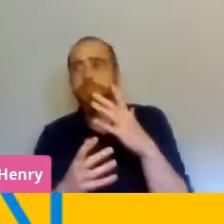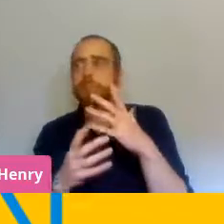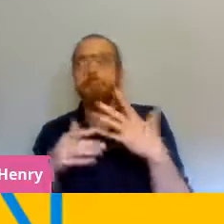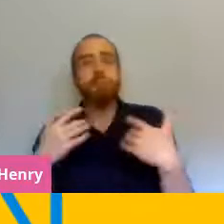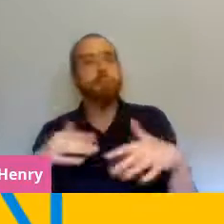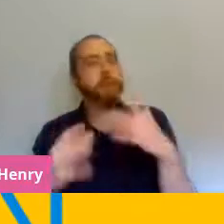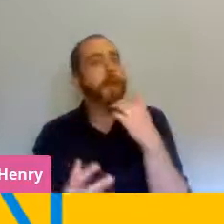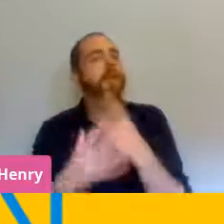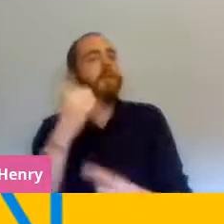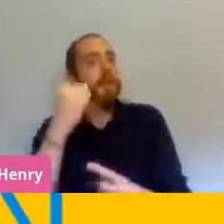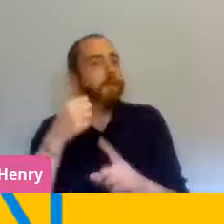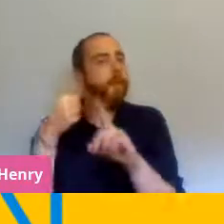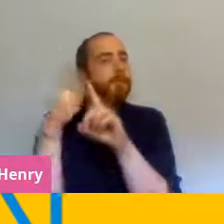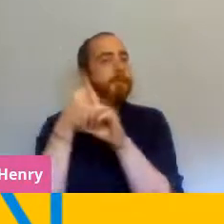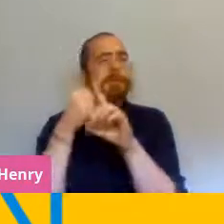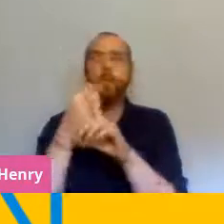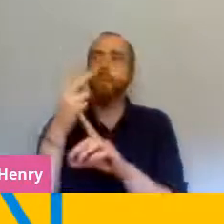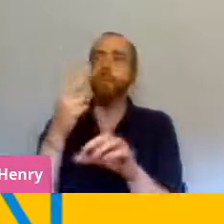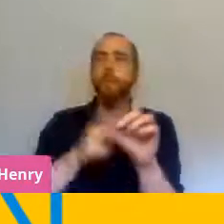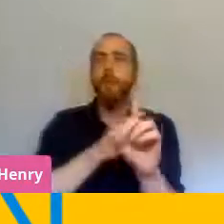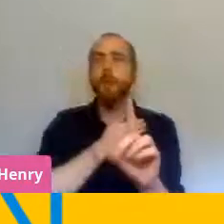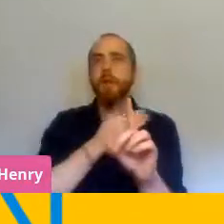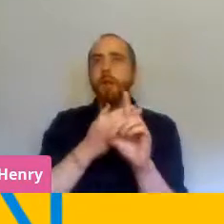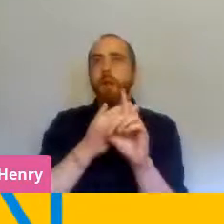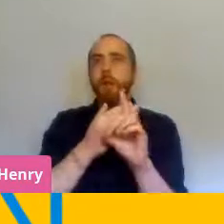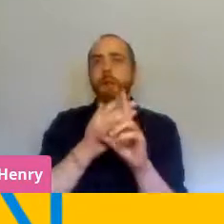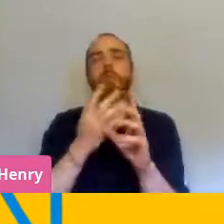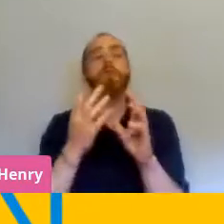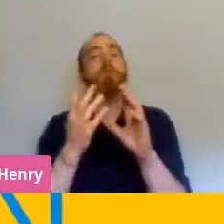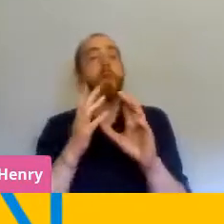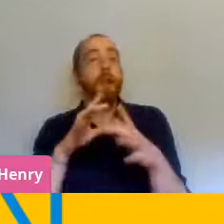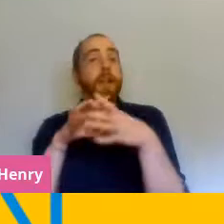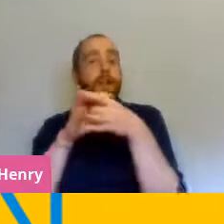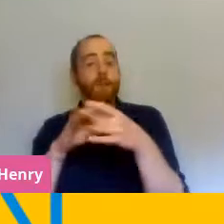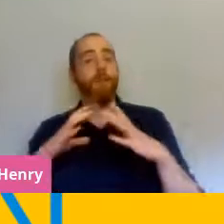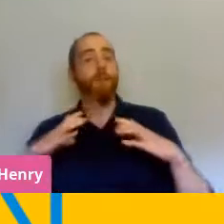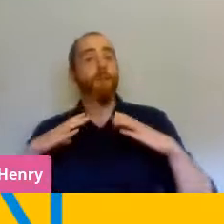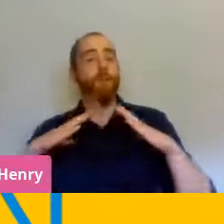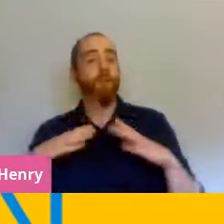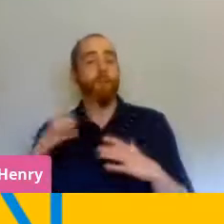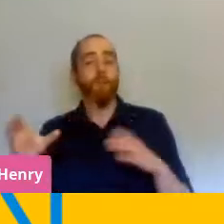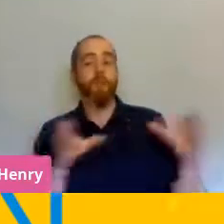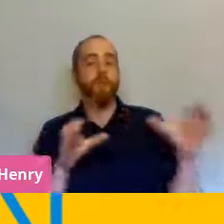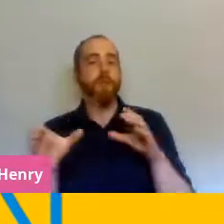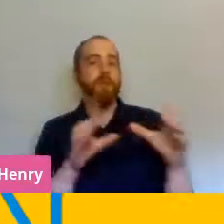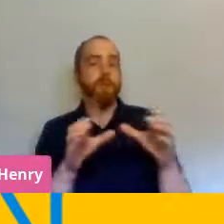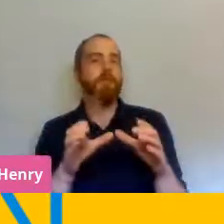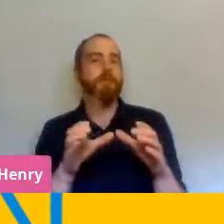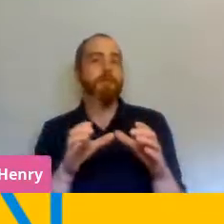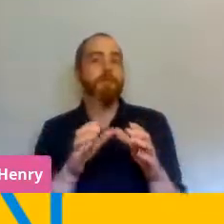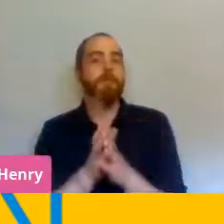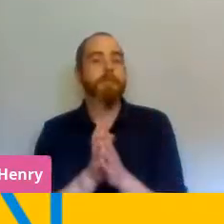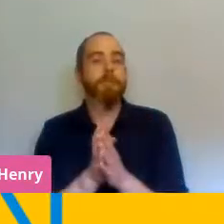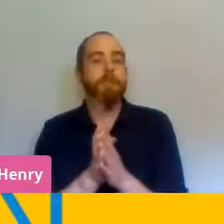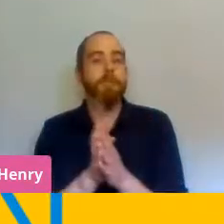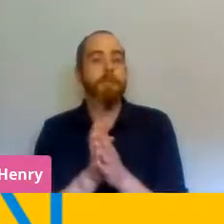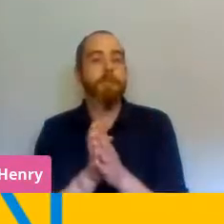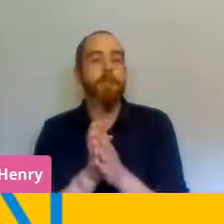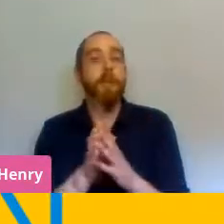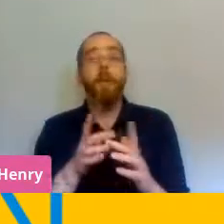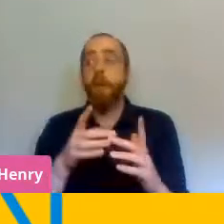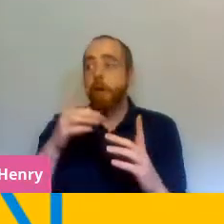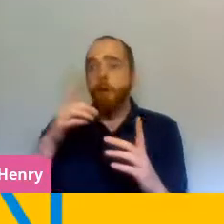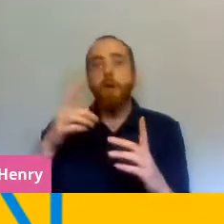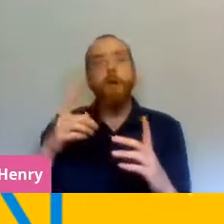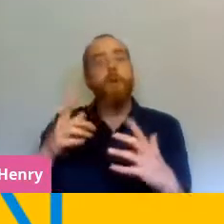campaign 2 years ago now, Elaine? Yeah. I think? Year and a half, something like that. Casualisation are again in the midst of a campaign. And